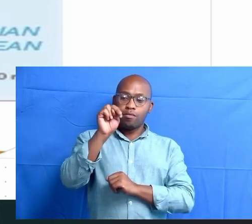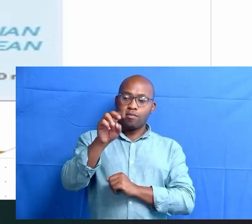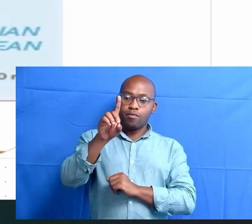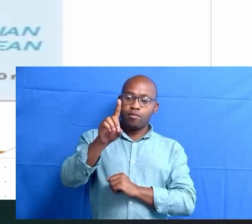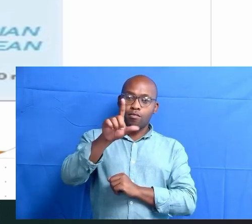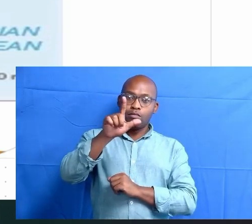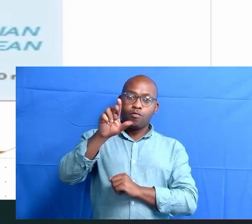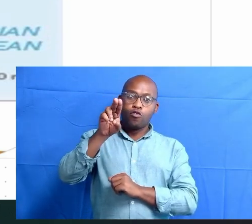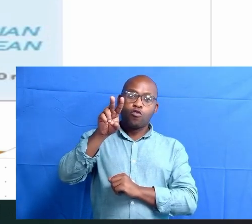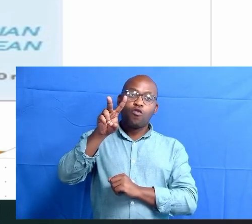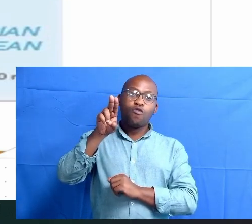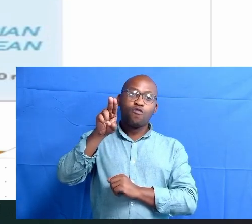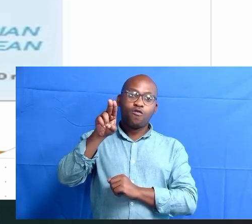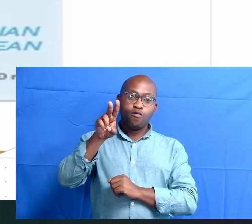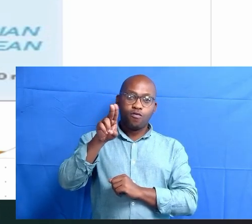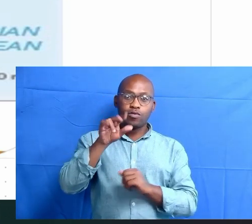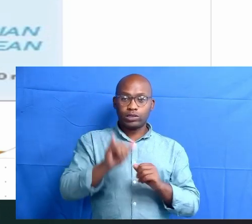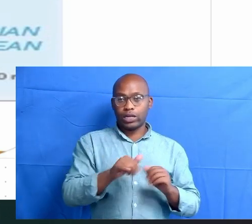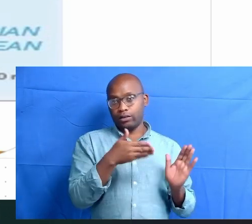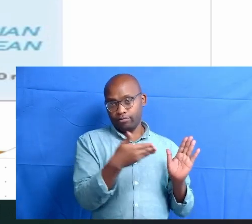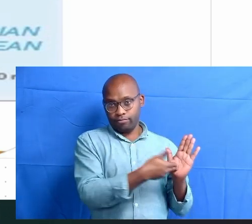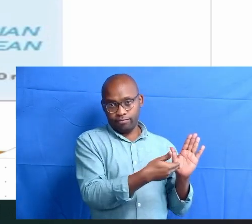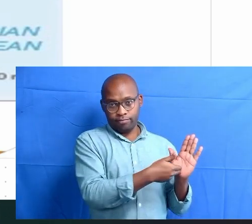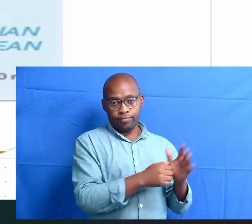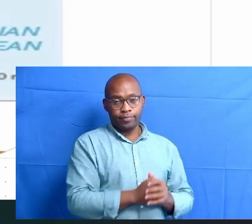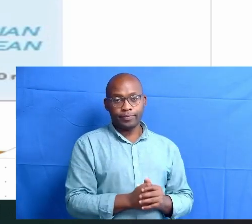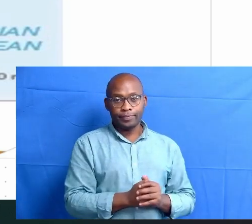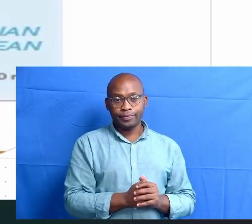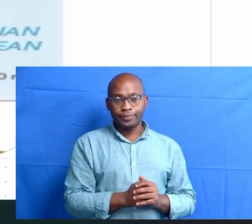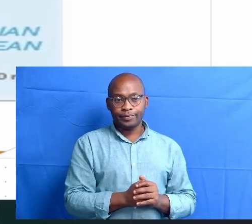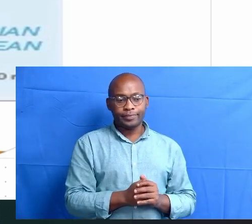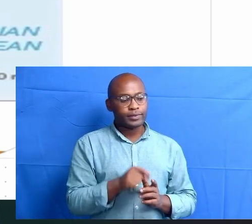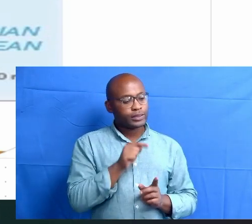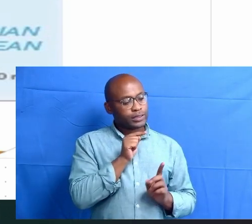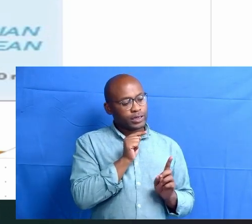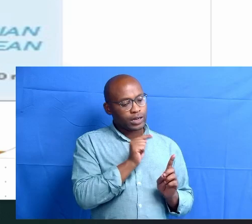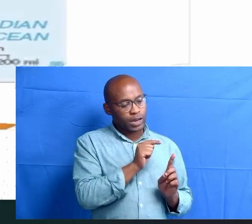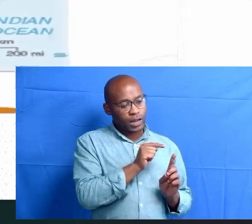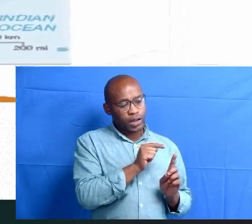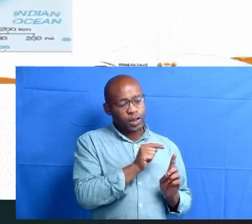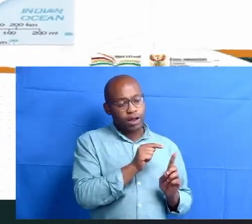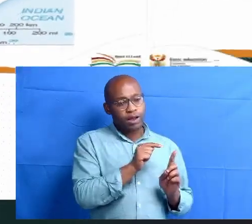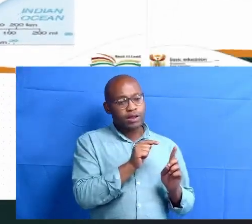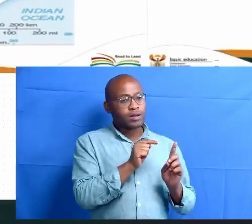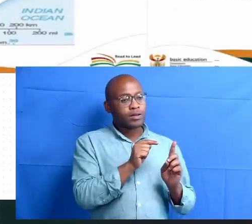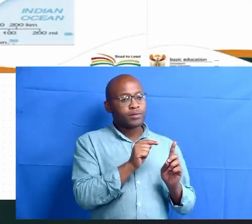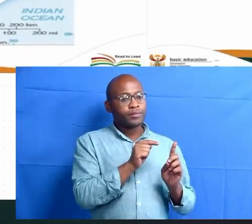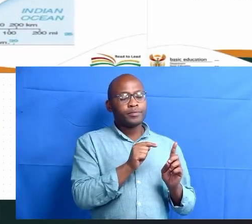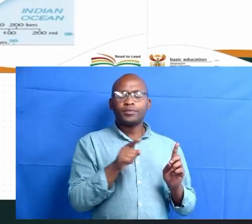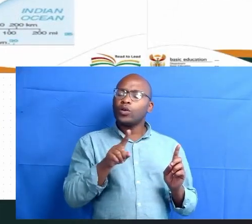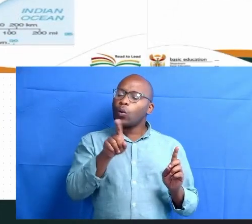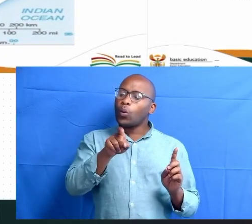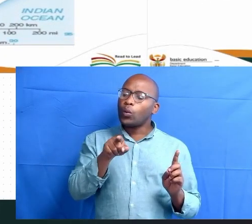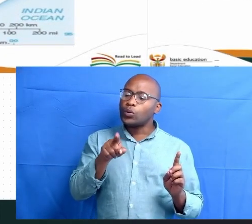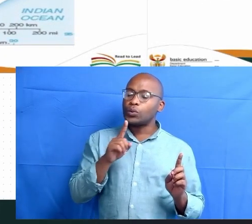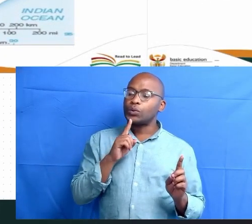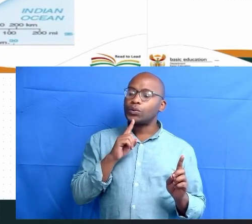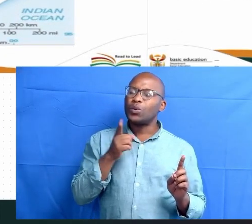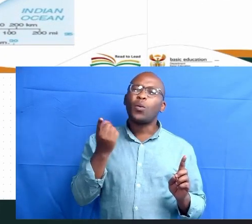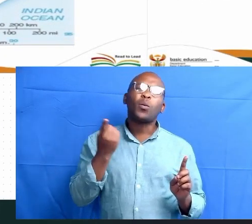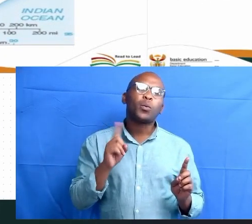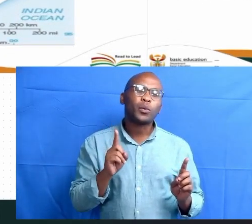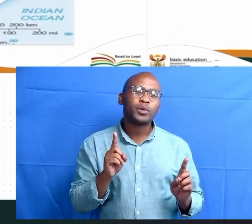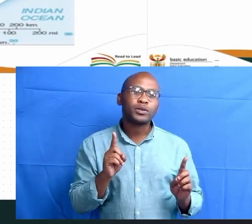Ndlovu is staying, the Beaufort West. And now they've been given, and let's check the questions